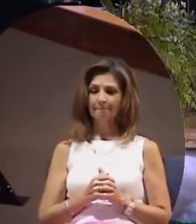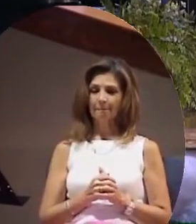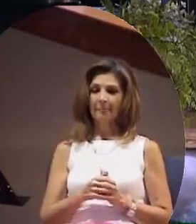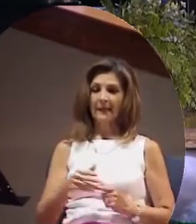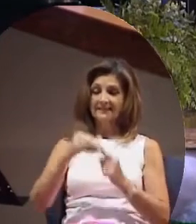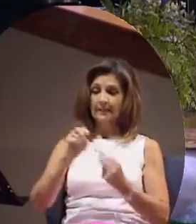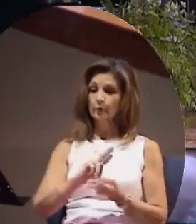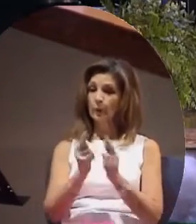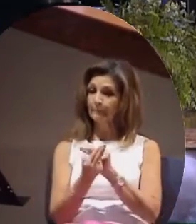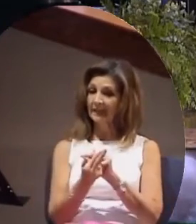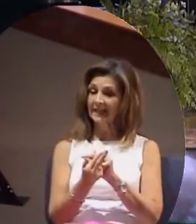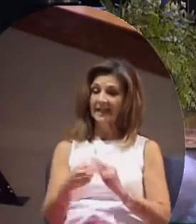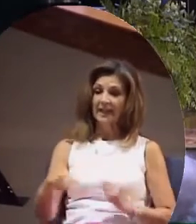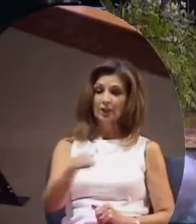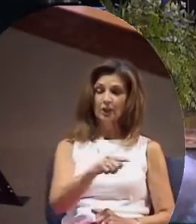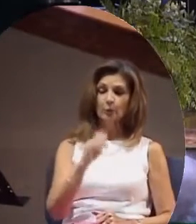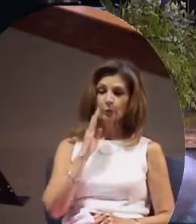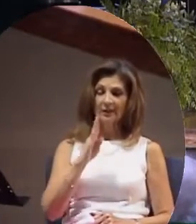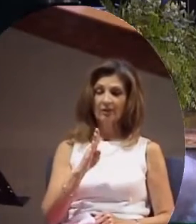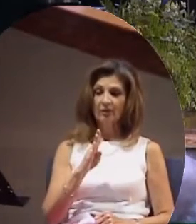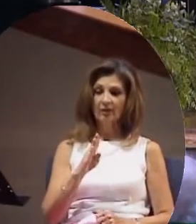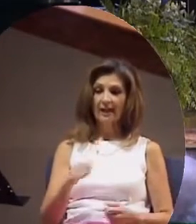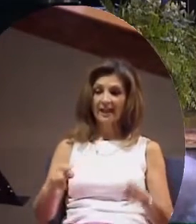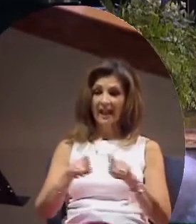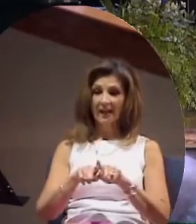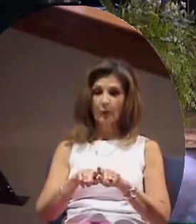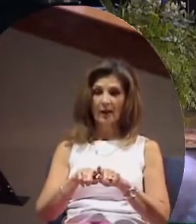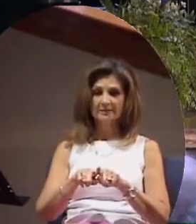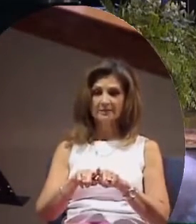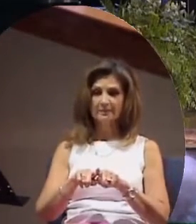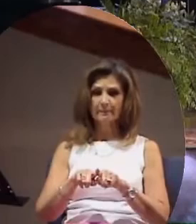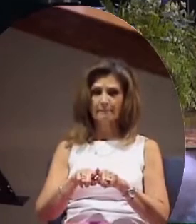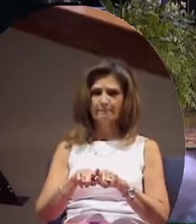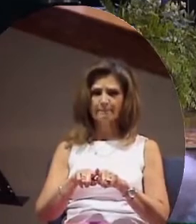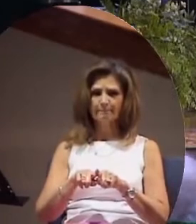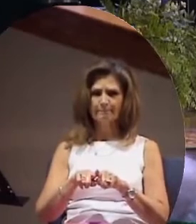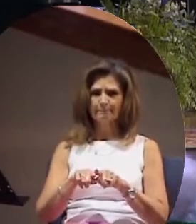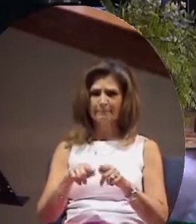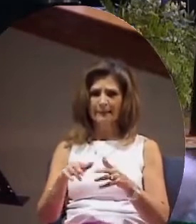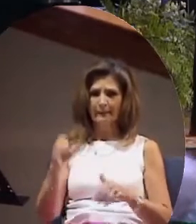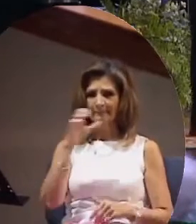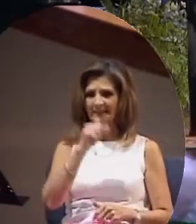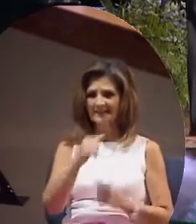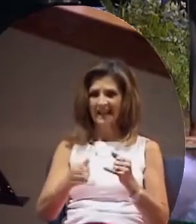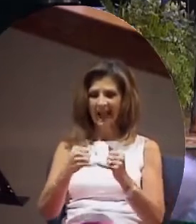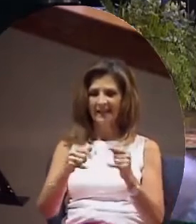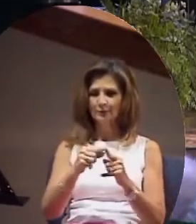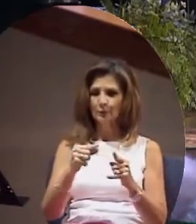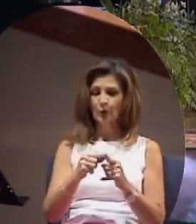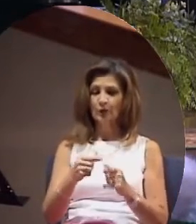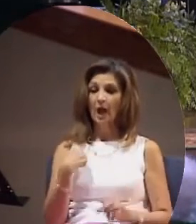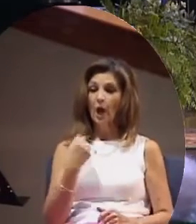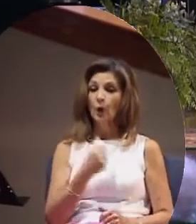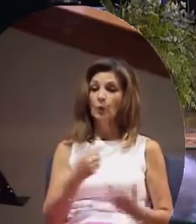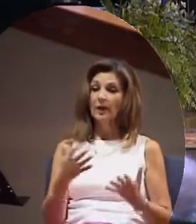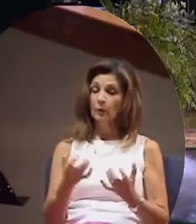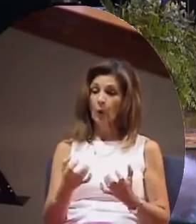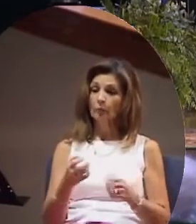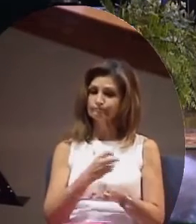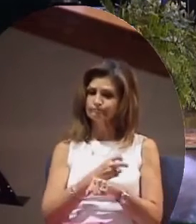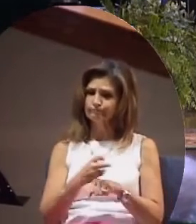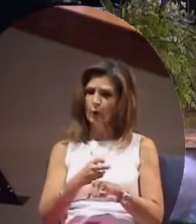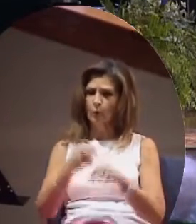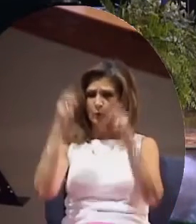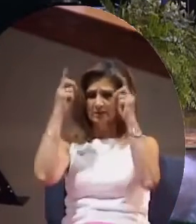ye repent, ye shall likewise perish. He's a dogmatic. Ain't it amazing how we want a dogmatic doctor? Don't